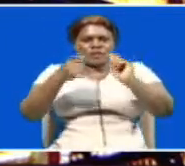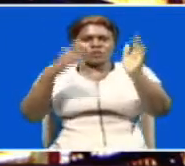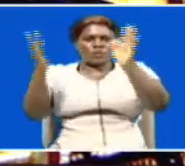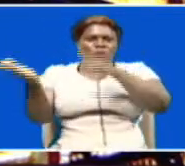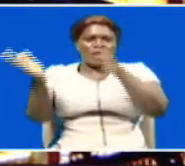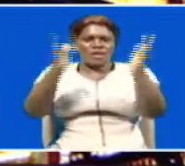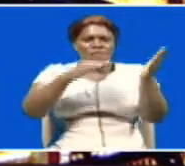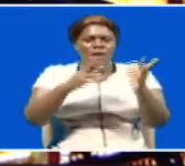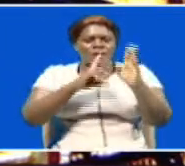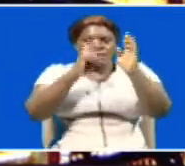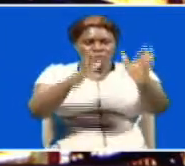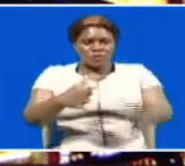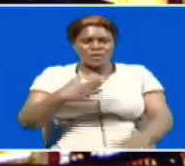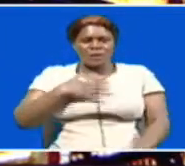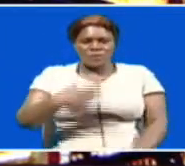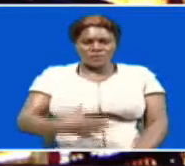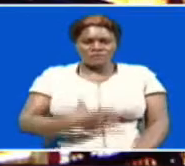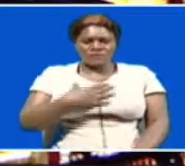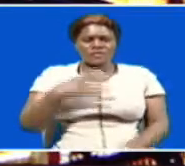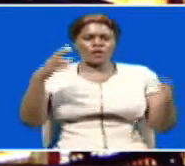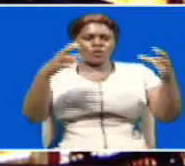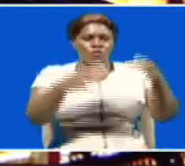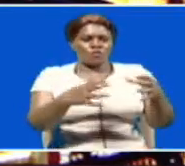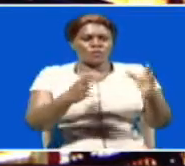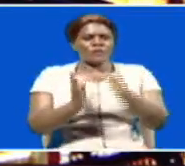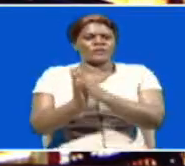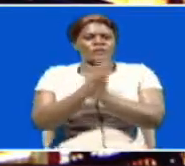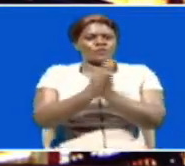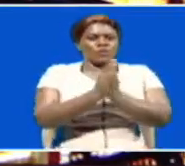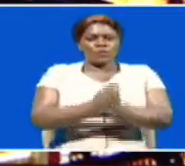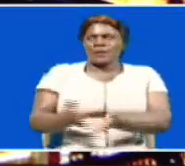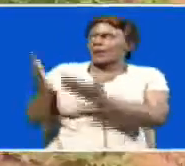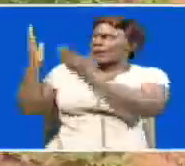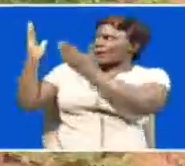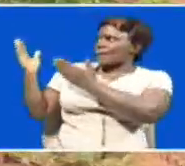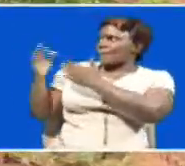patterns. Ken Geshohe visited the community and filed this report.